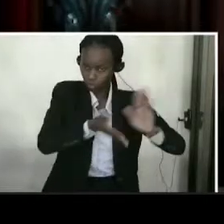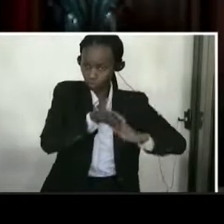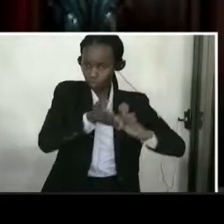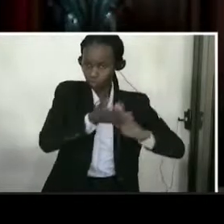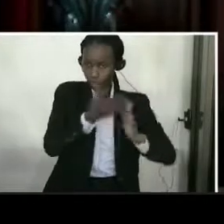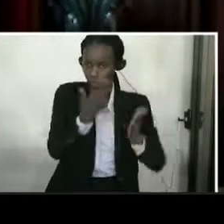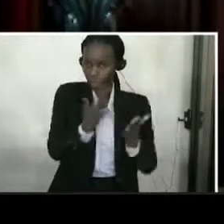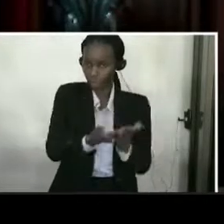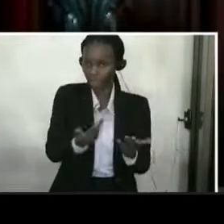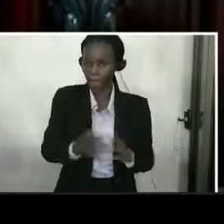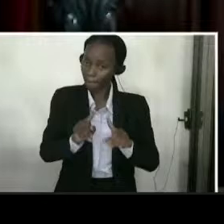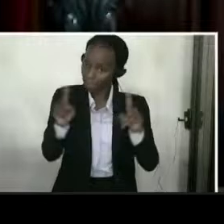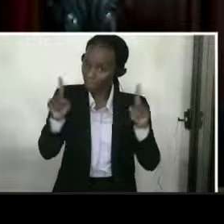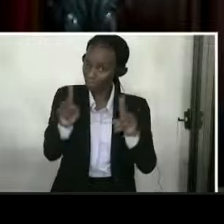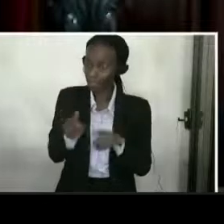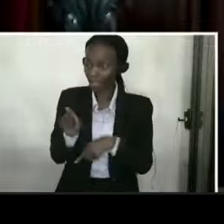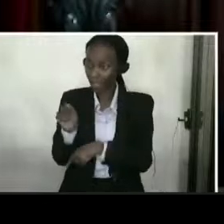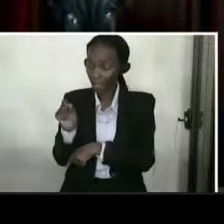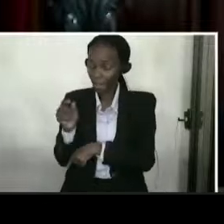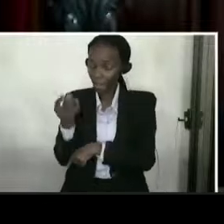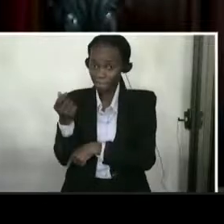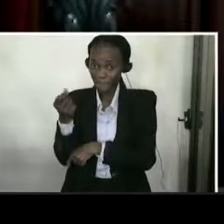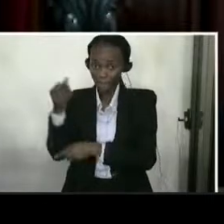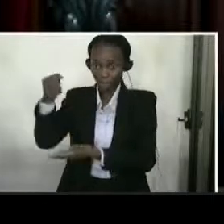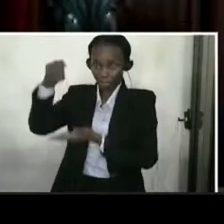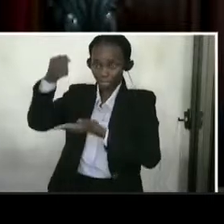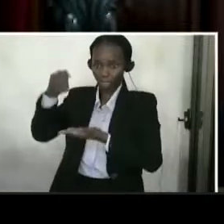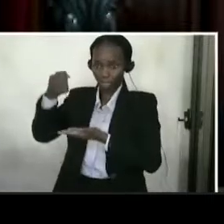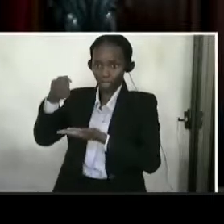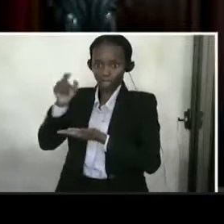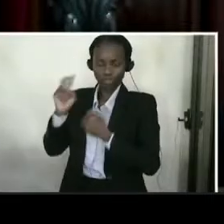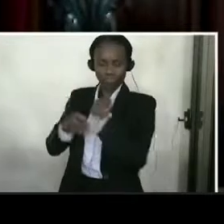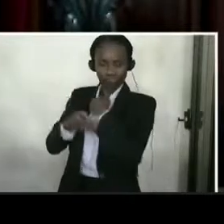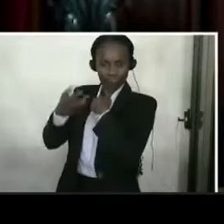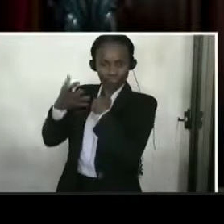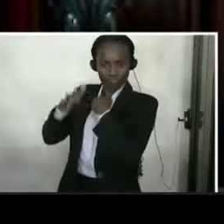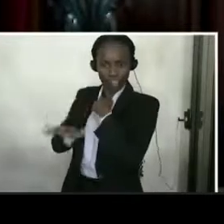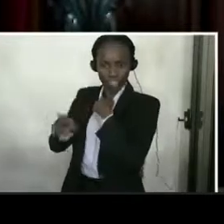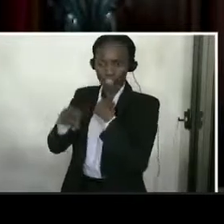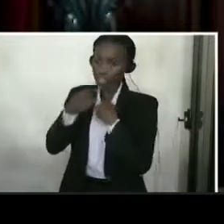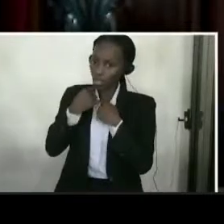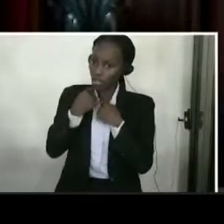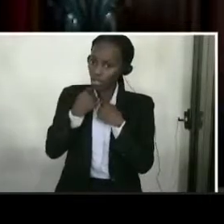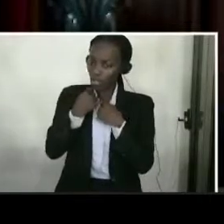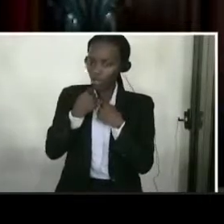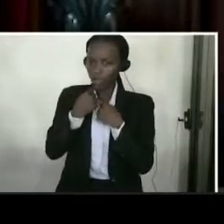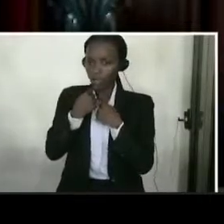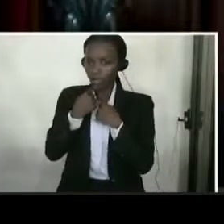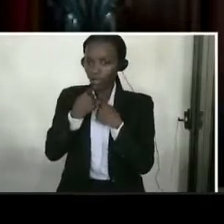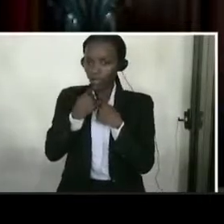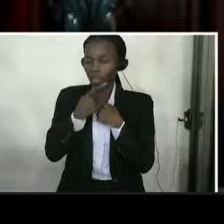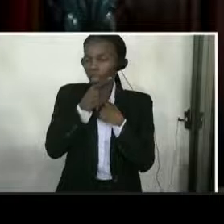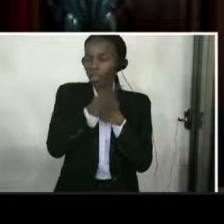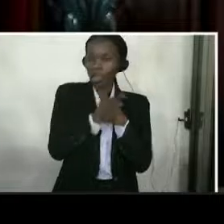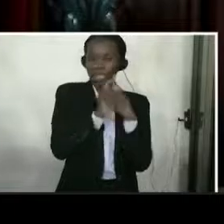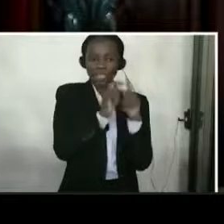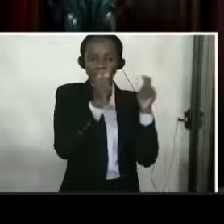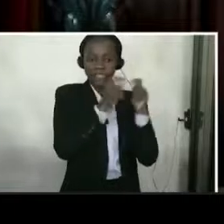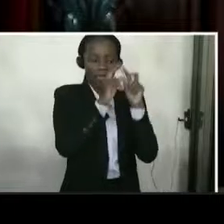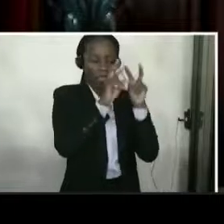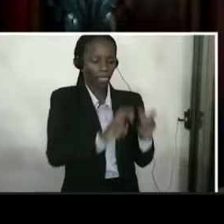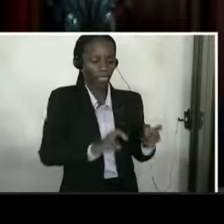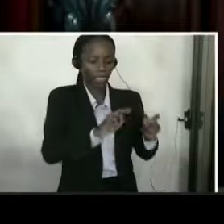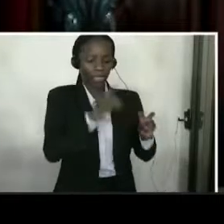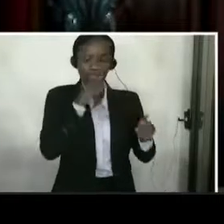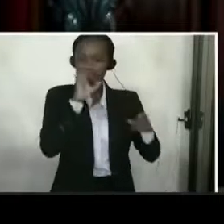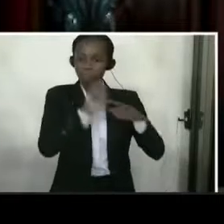But this is the money that was stolen. And all we do as COPA, it is to note and resolve when we all